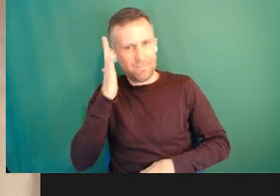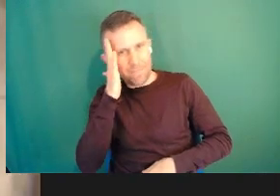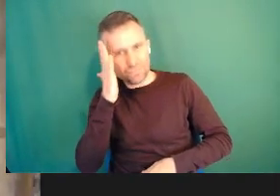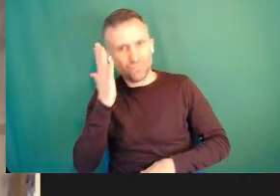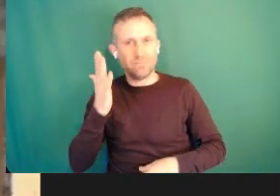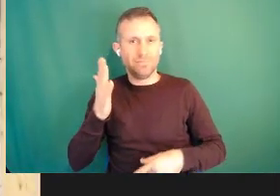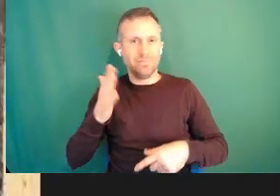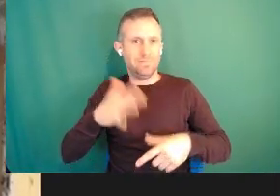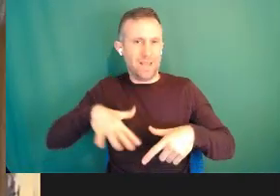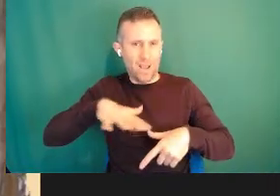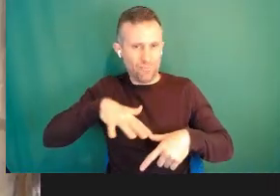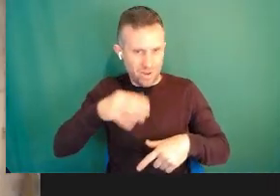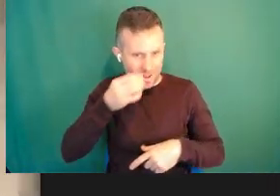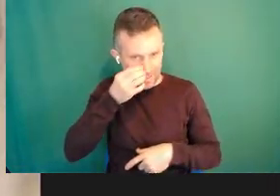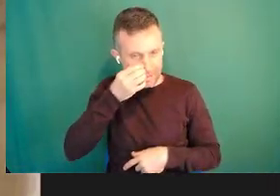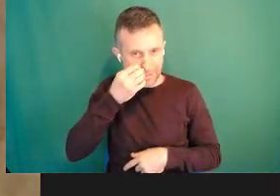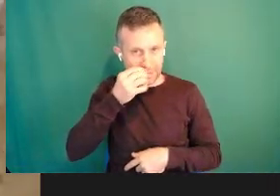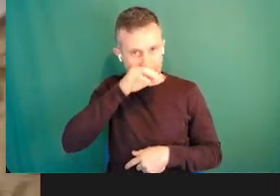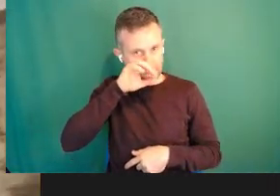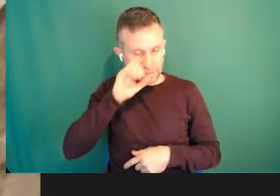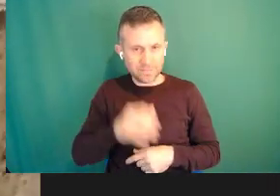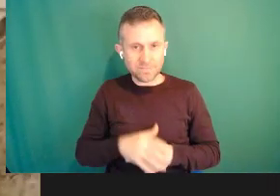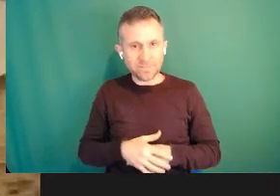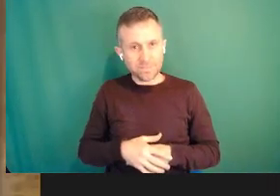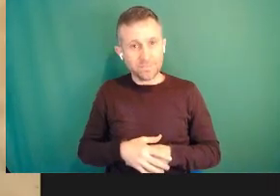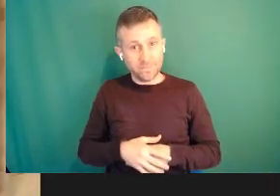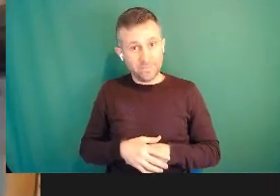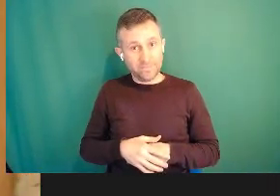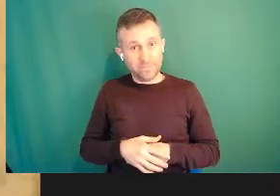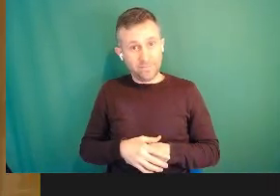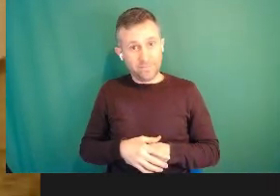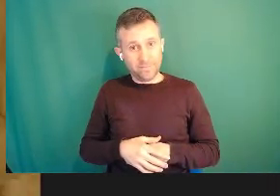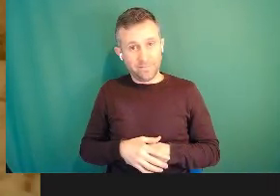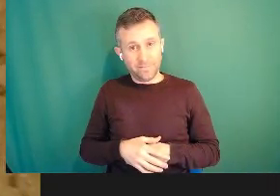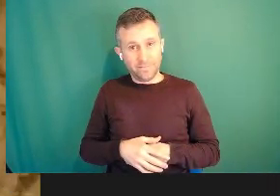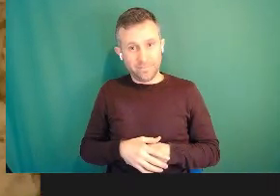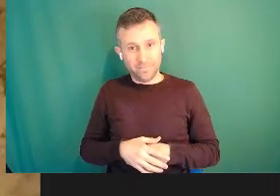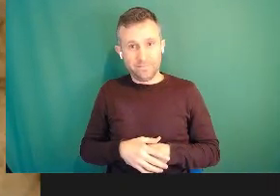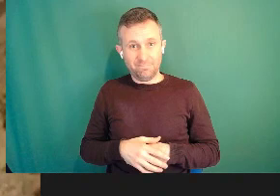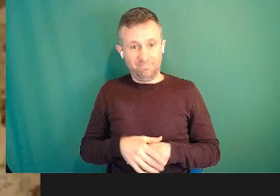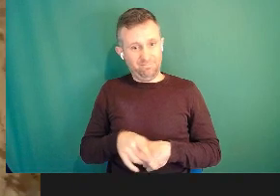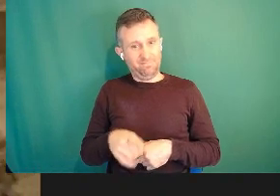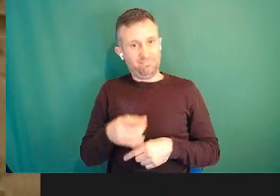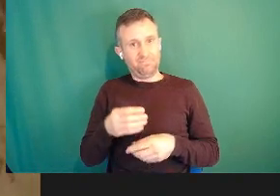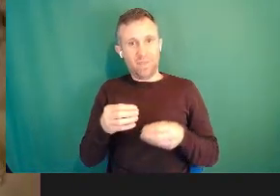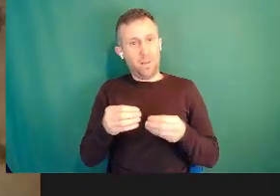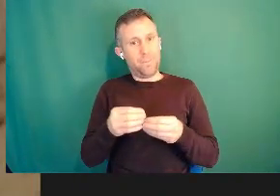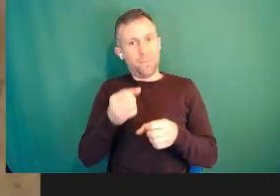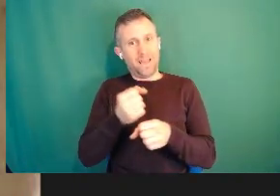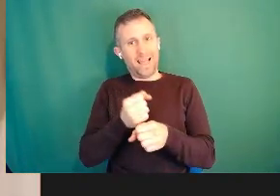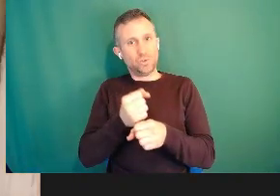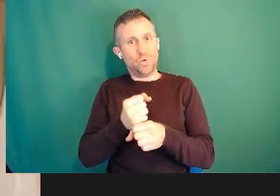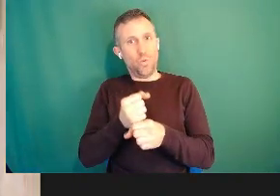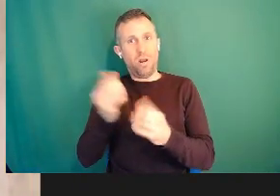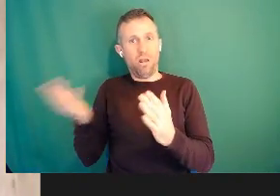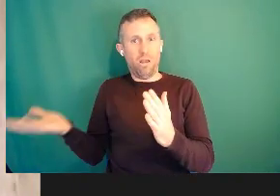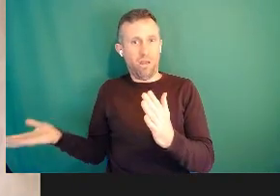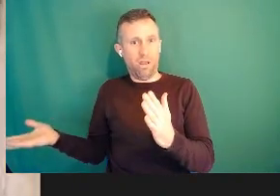historic fabric of the house underneath. And now it's all on display here. You can see the timber framing and the wattle and